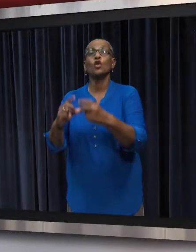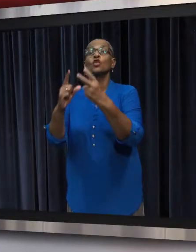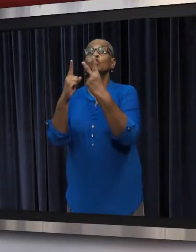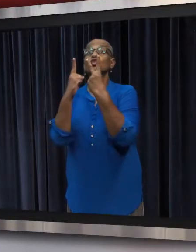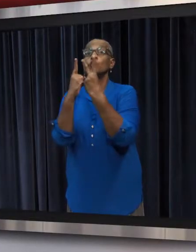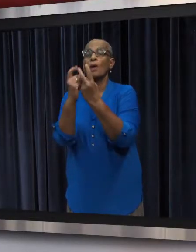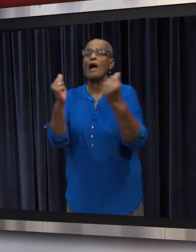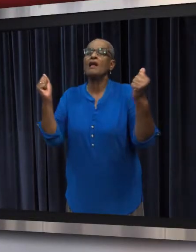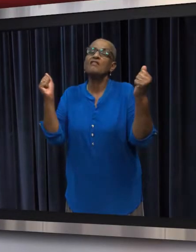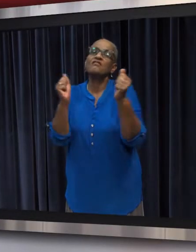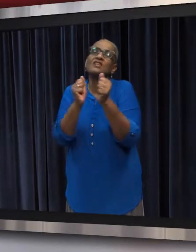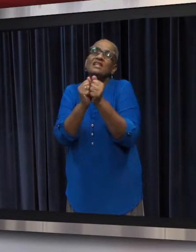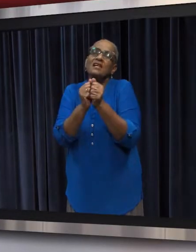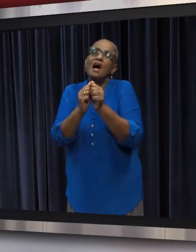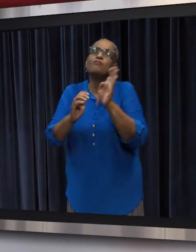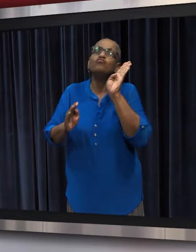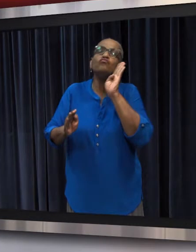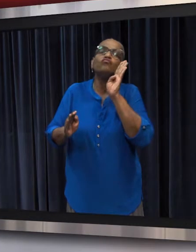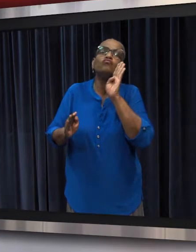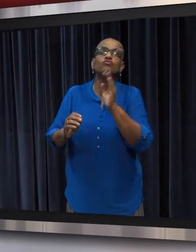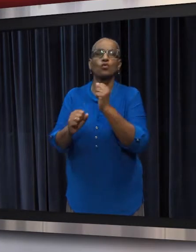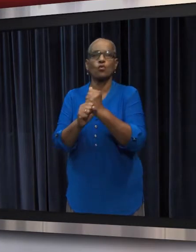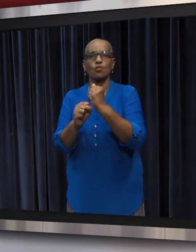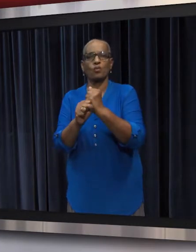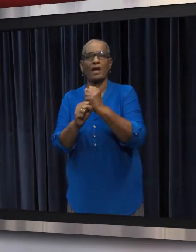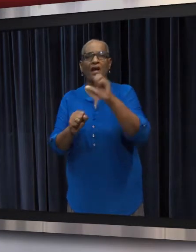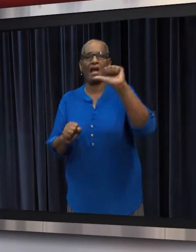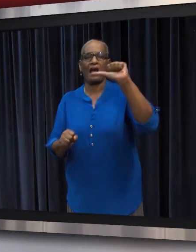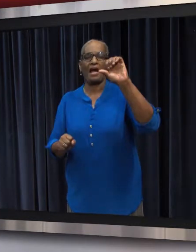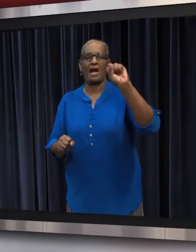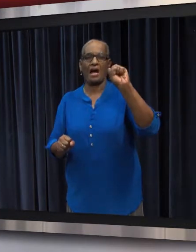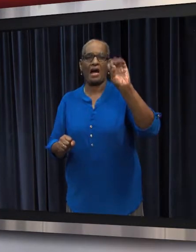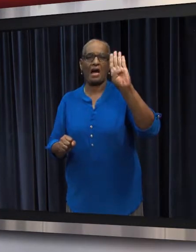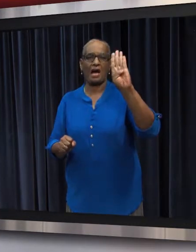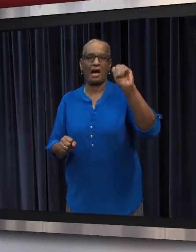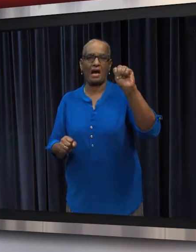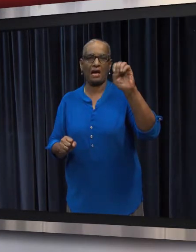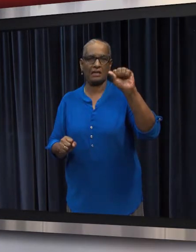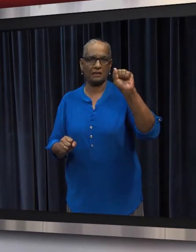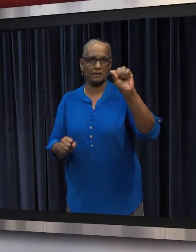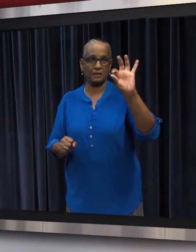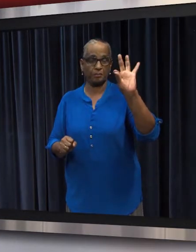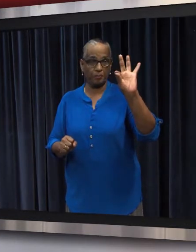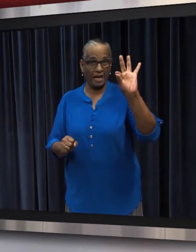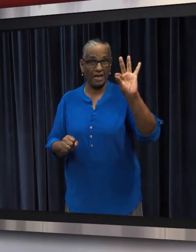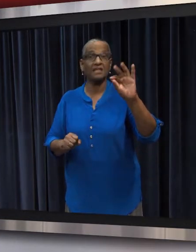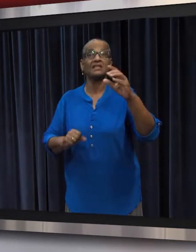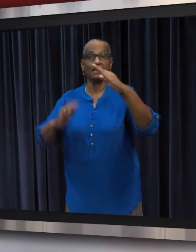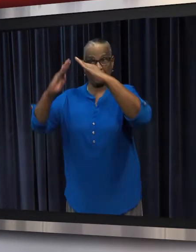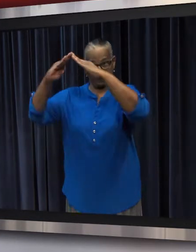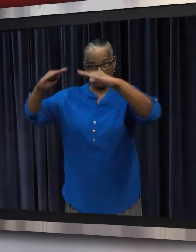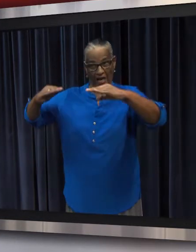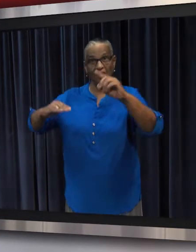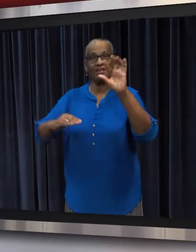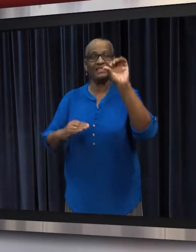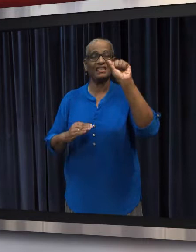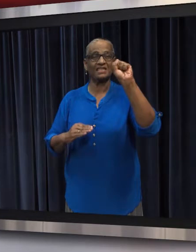After 12 years of lobbying, the asbestos roof of the St. Louisa School is finally